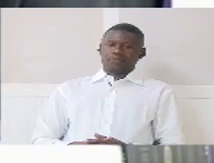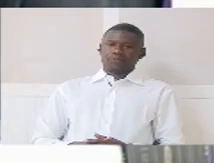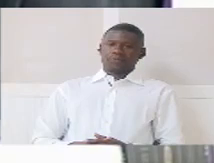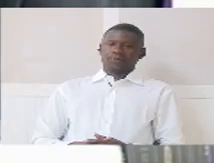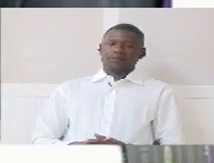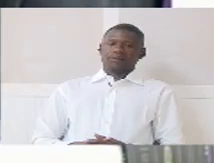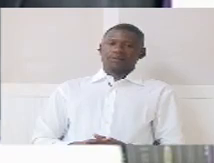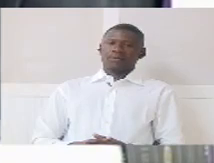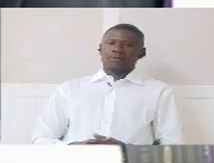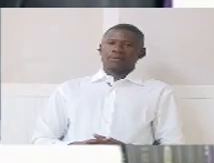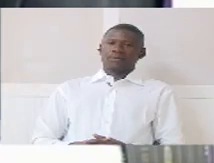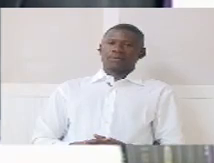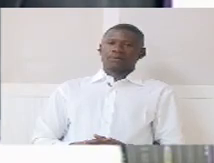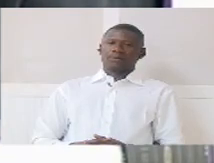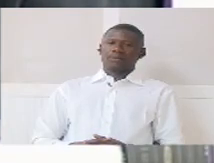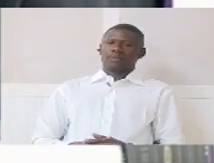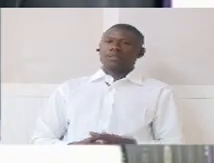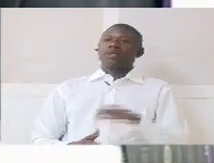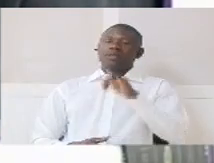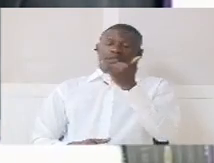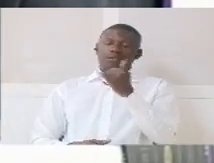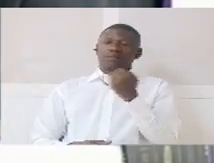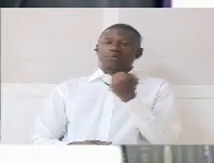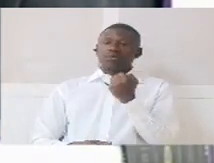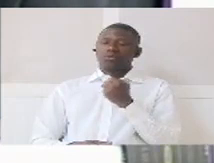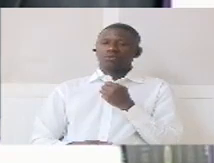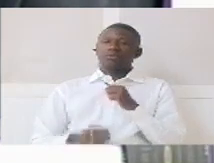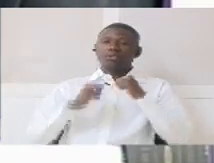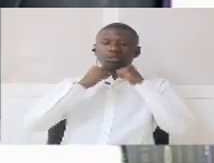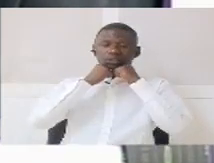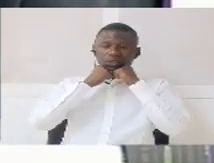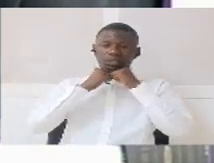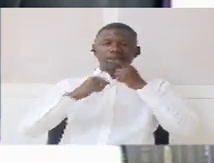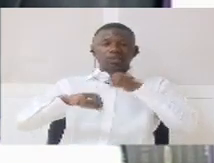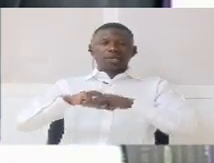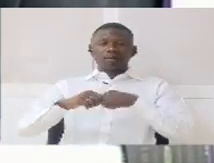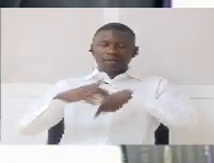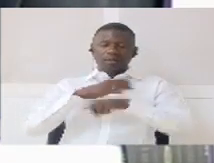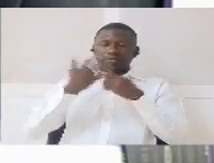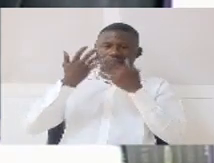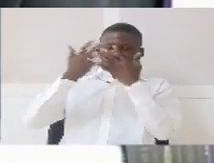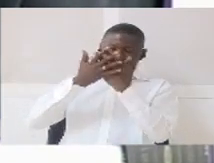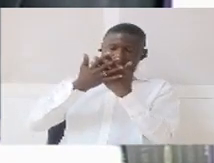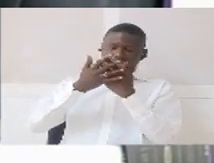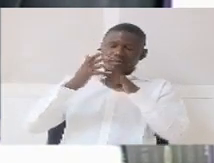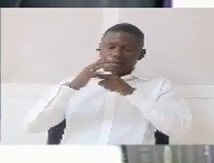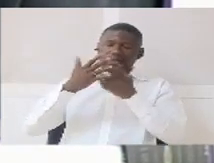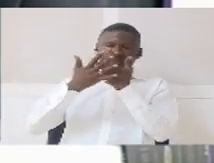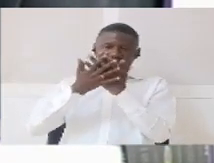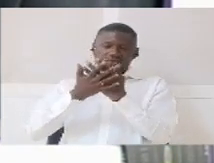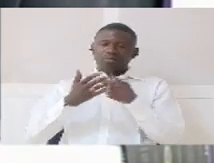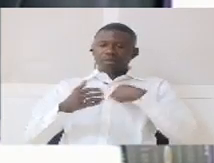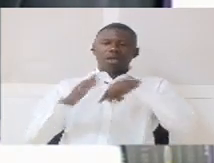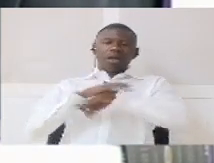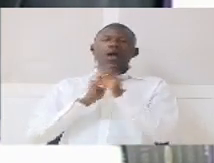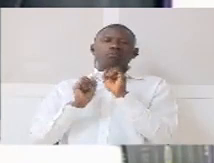Raji. Yes, but Sanal time in mile 2 think I was not there, so I wouldn't be able to say much about that. But have you heard about